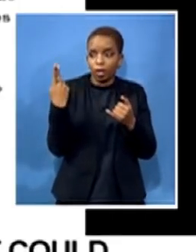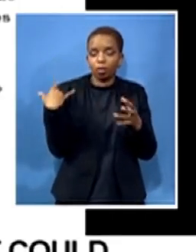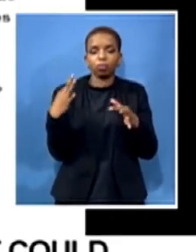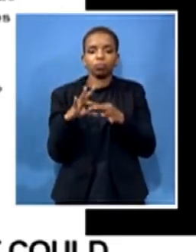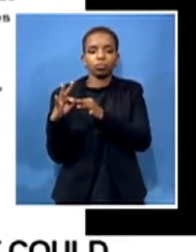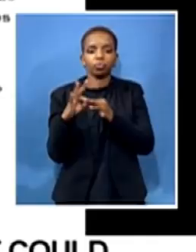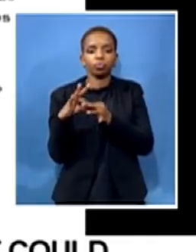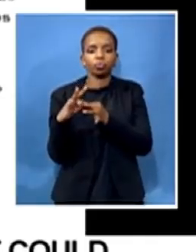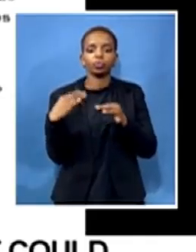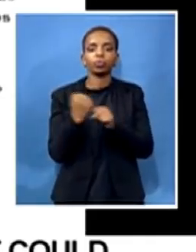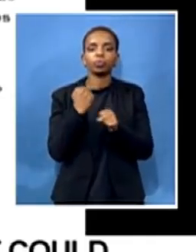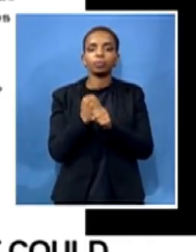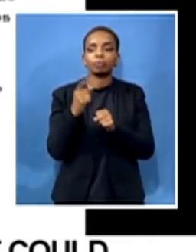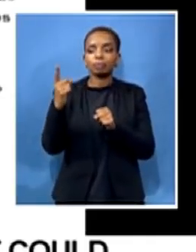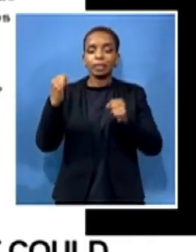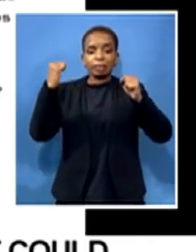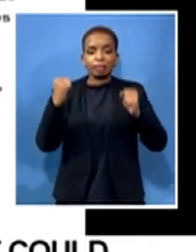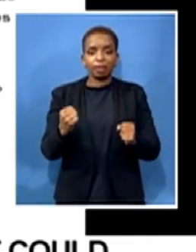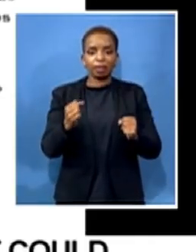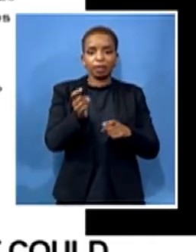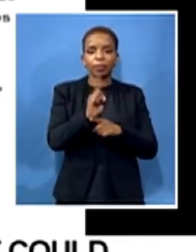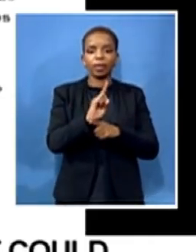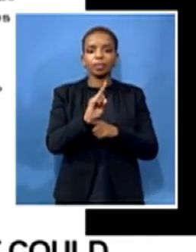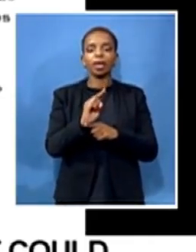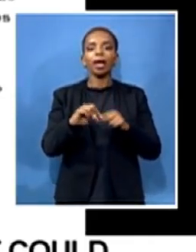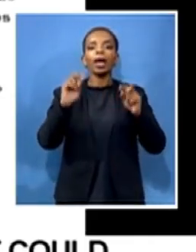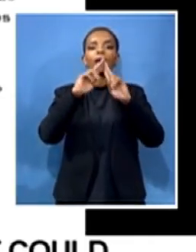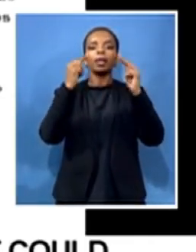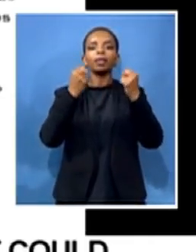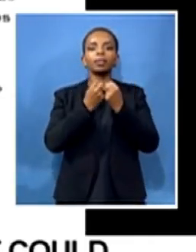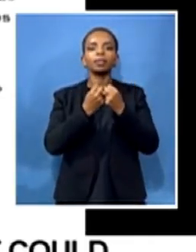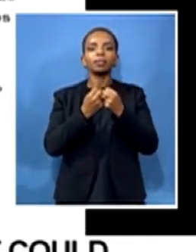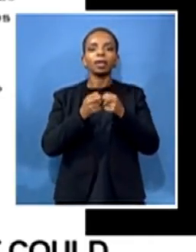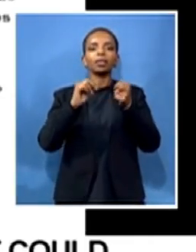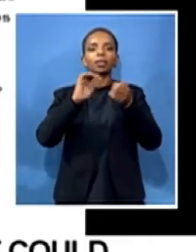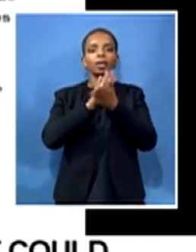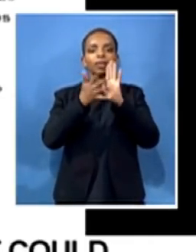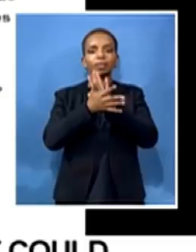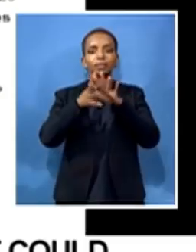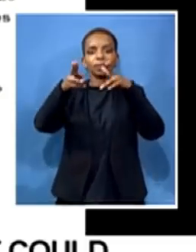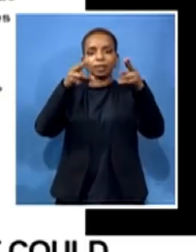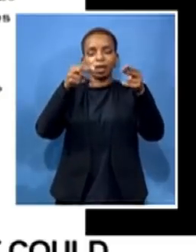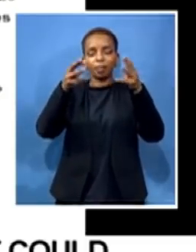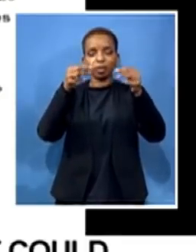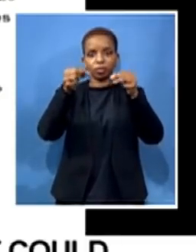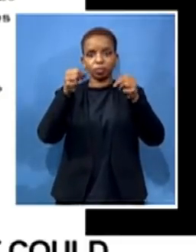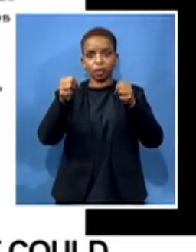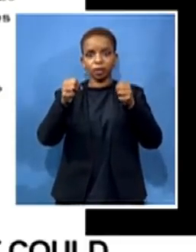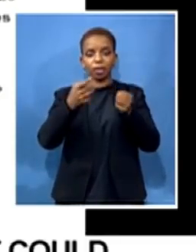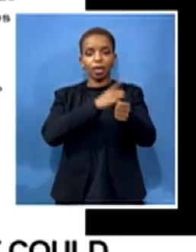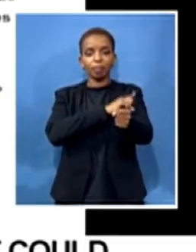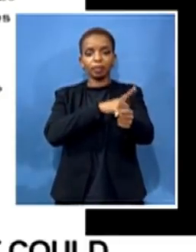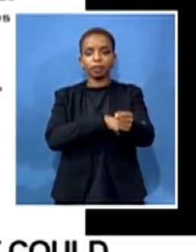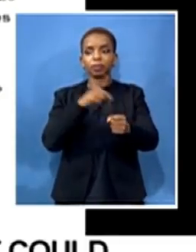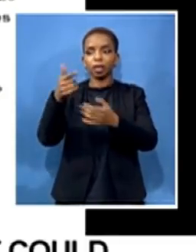disaster management capacity. They've employed 8 people and seconded them to us, which has been helpful.